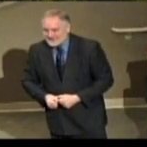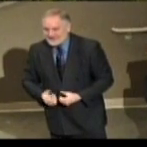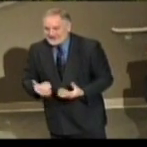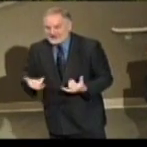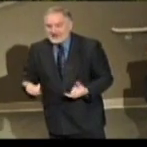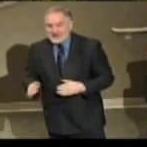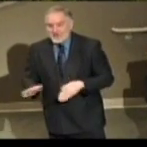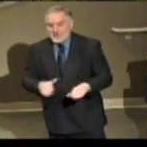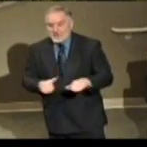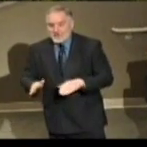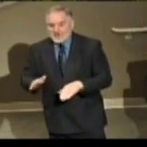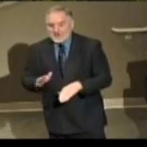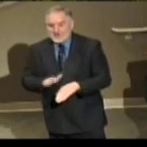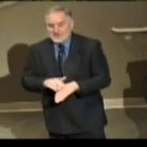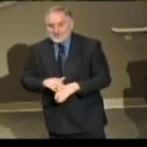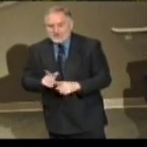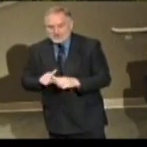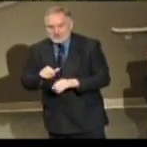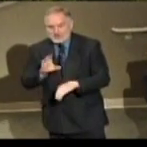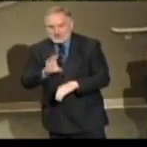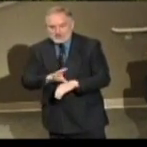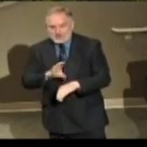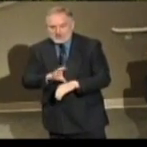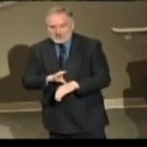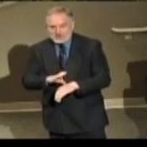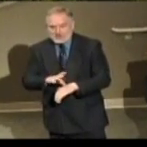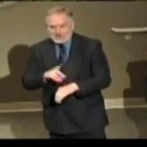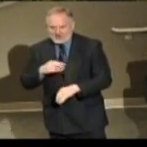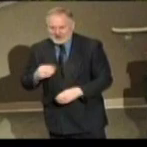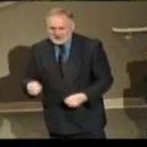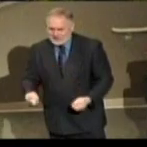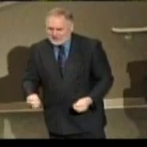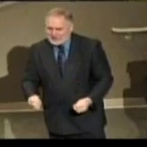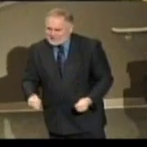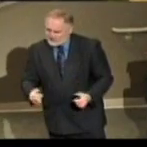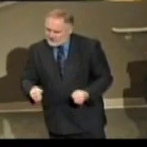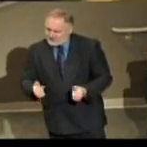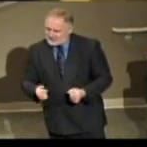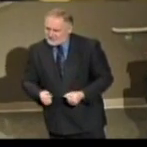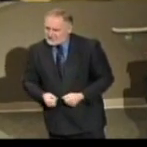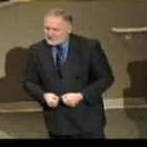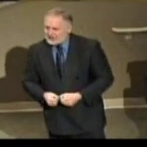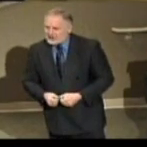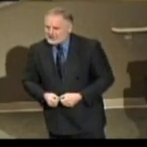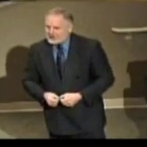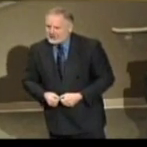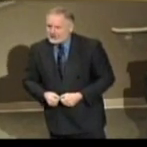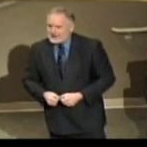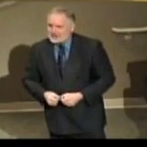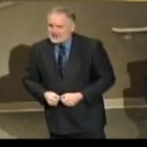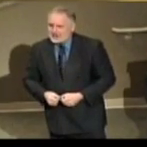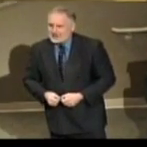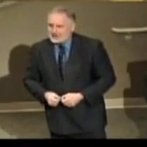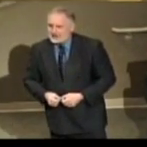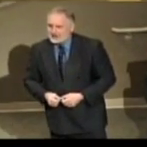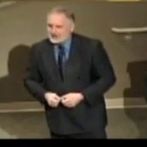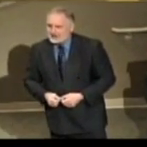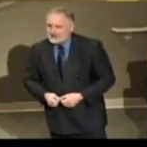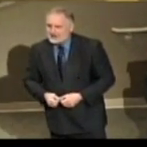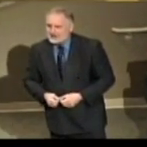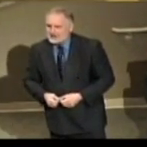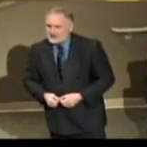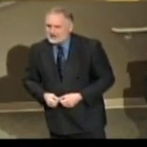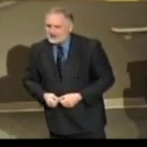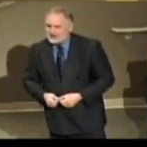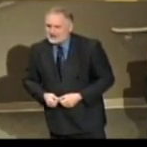Now we're walking up the parking lot and it's kind of steep and I'm saying, come on, quicker. She says, honey, why don't you go on? I'm coming as quick as I can.